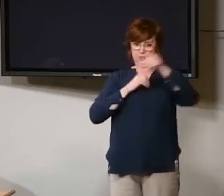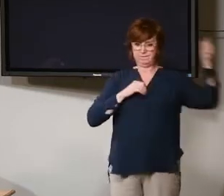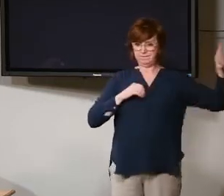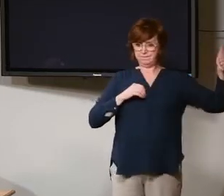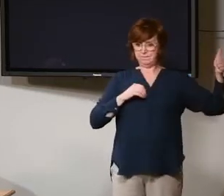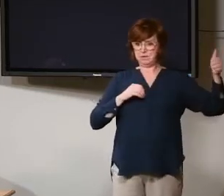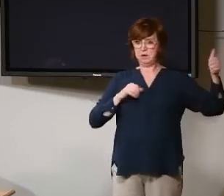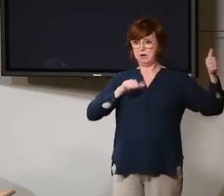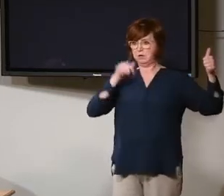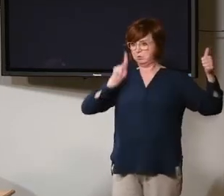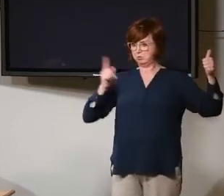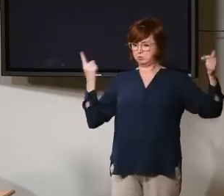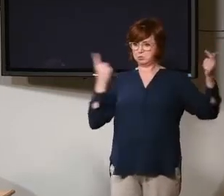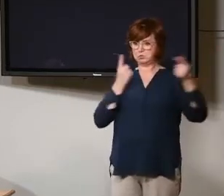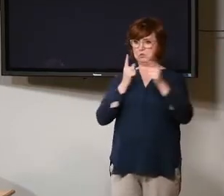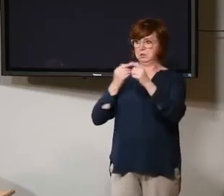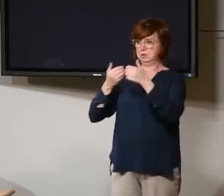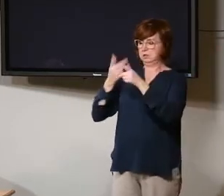touch multiple